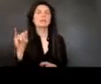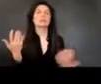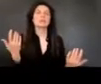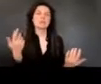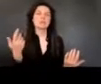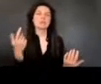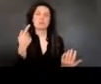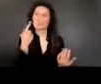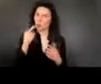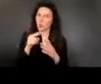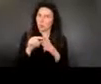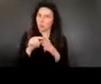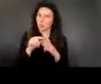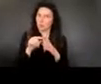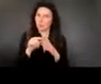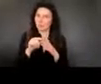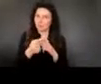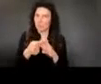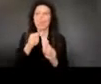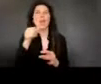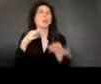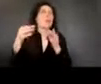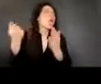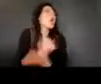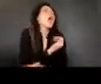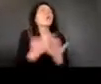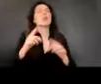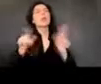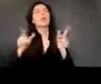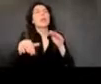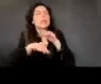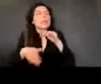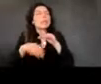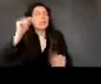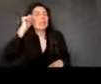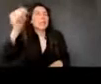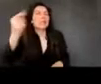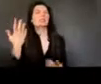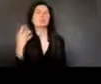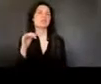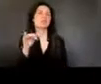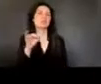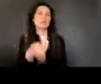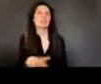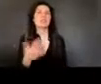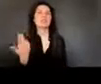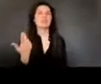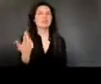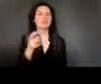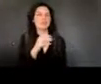say, not just trying to explain everything, but yeah. So that was also the layers and how